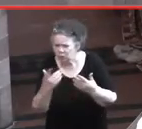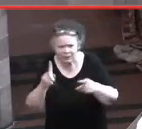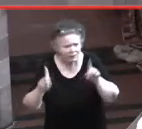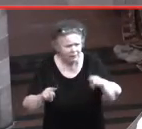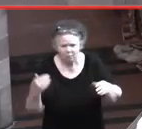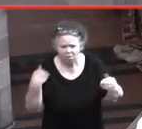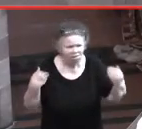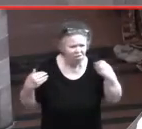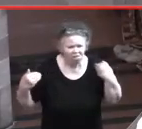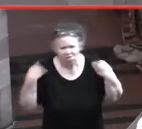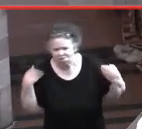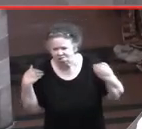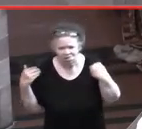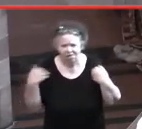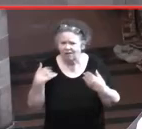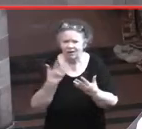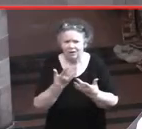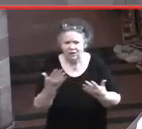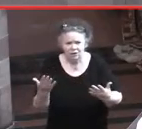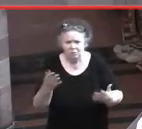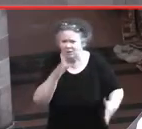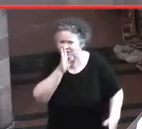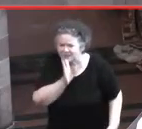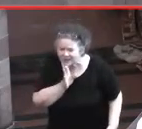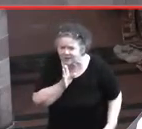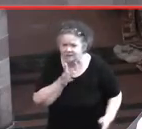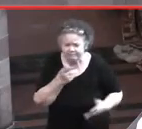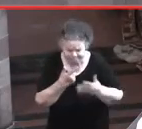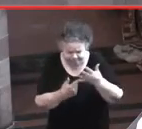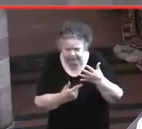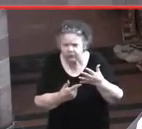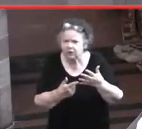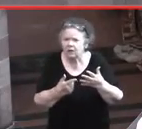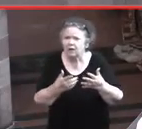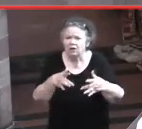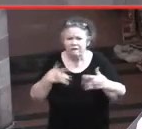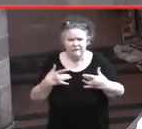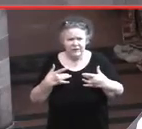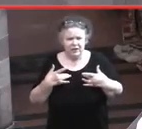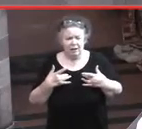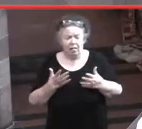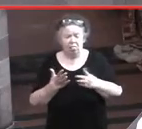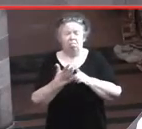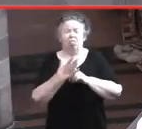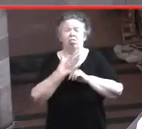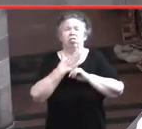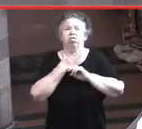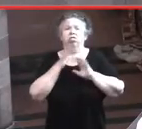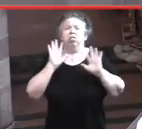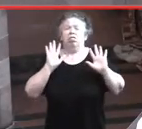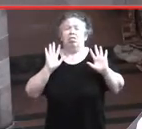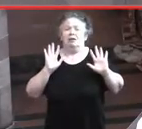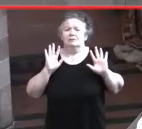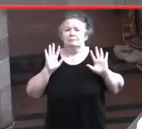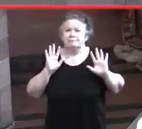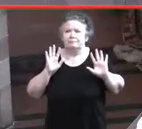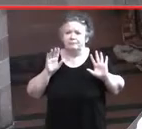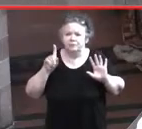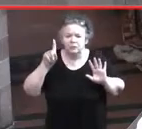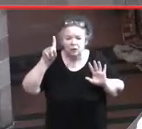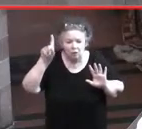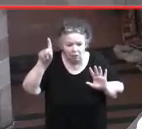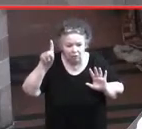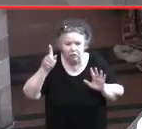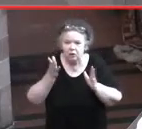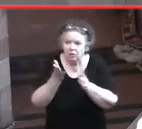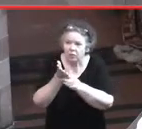people, too much grief, when it's too overwhelming, God in